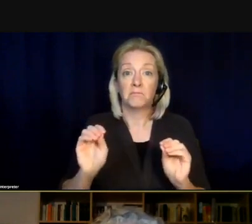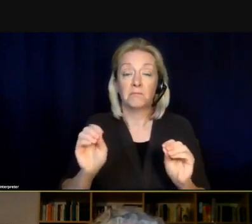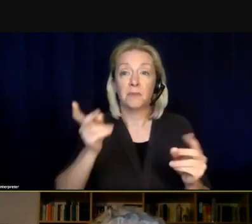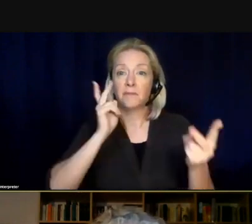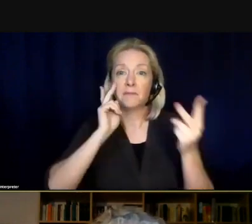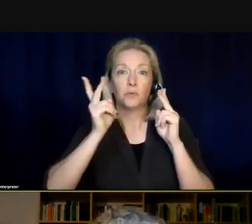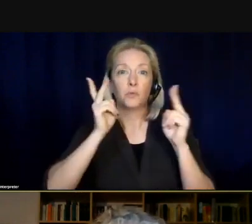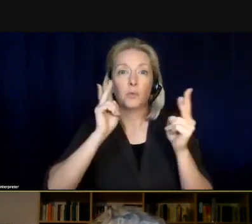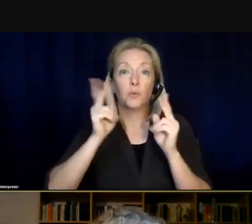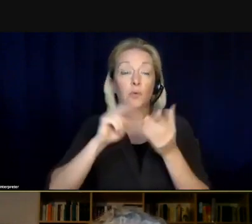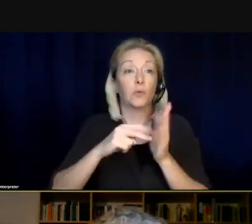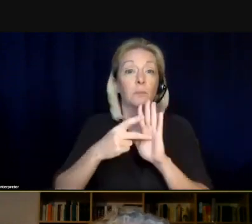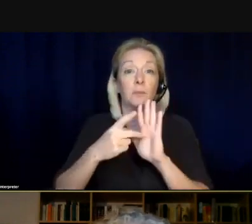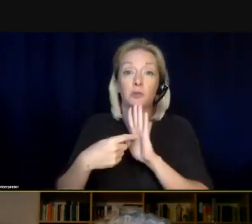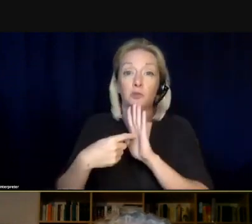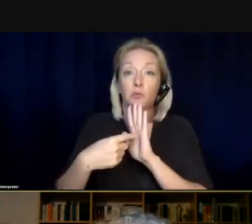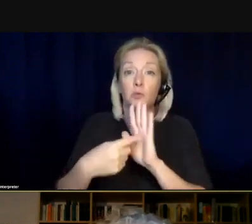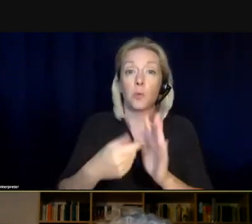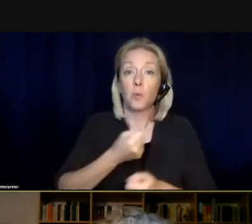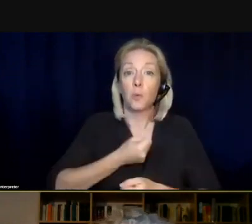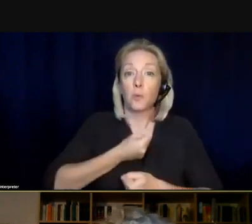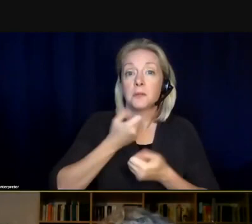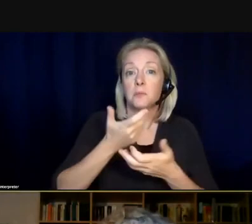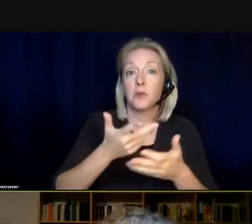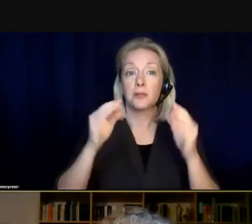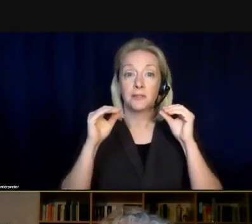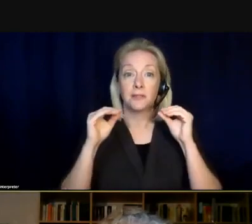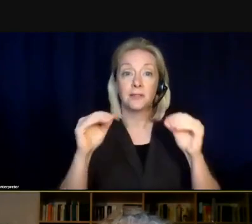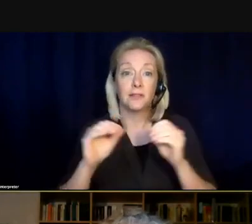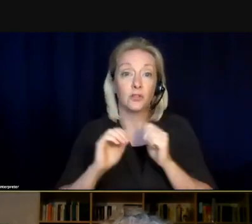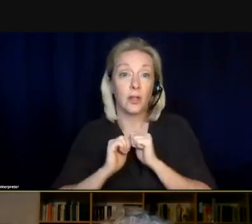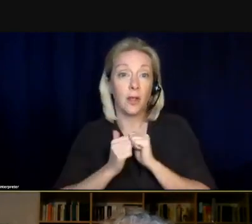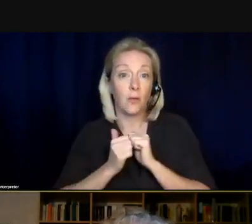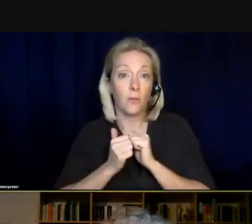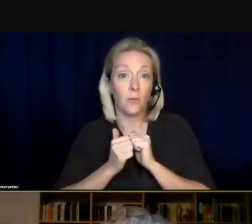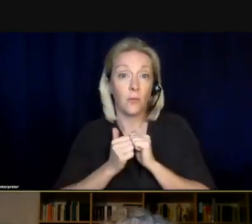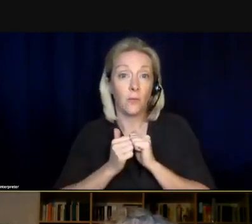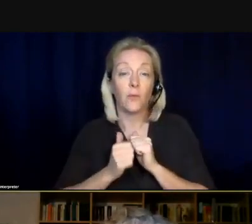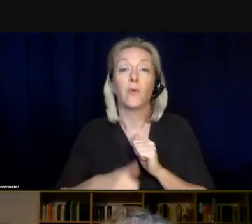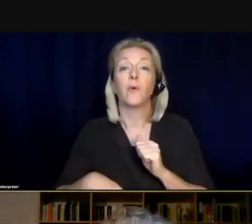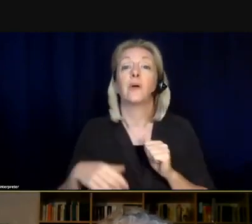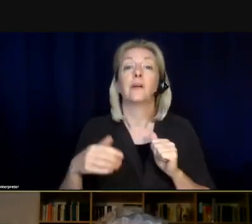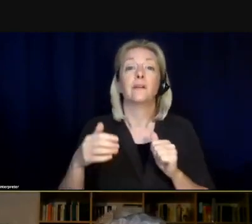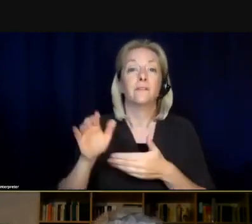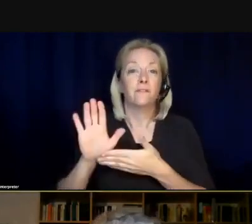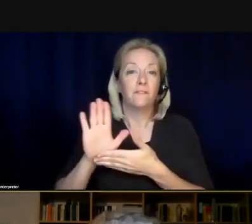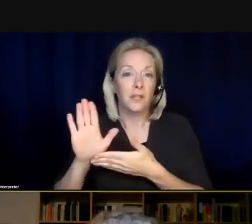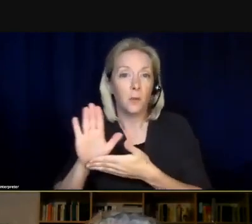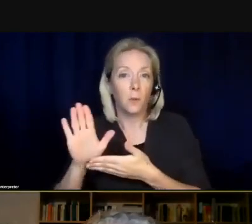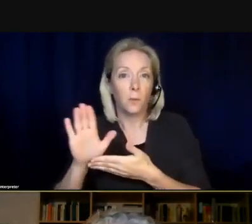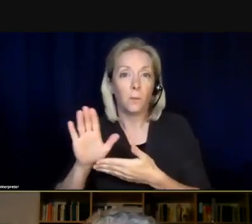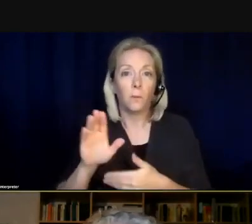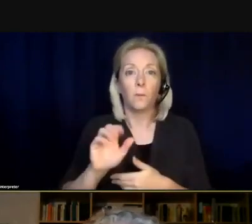to express them in media is through animation,